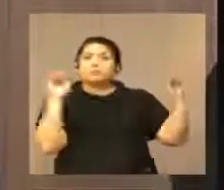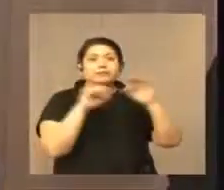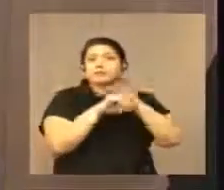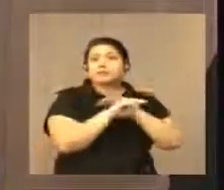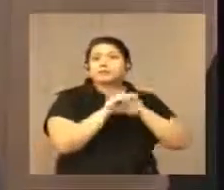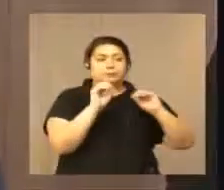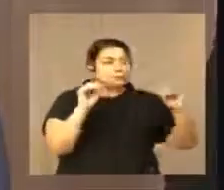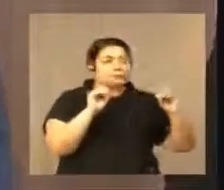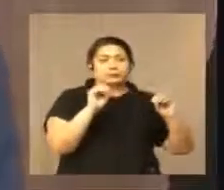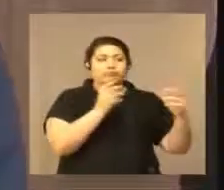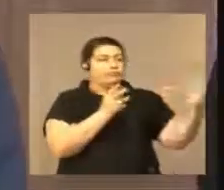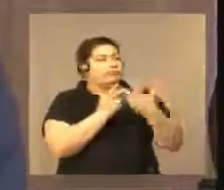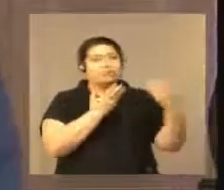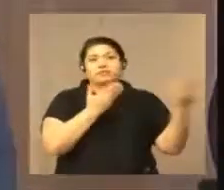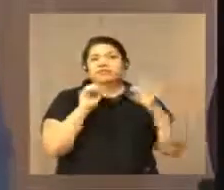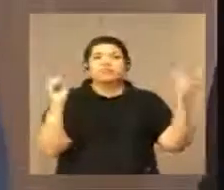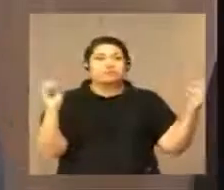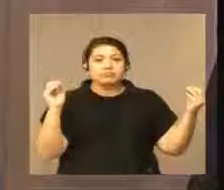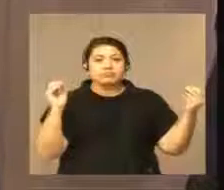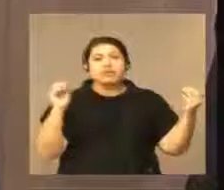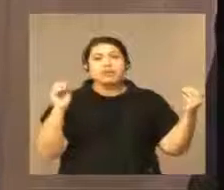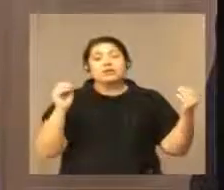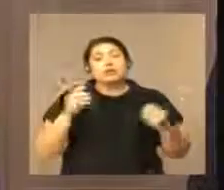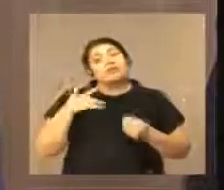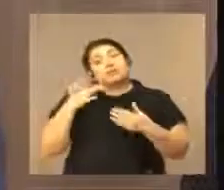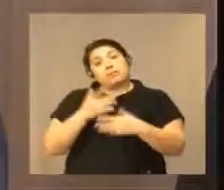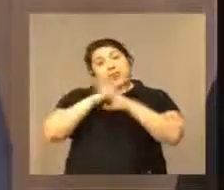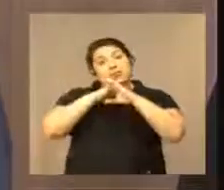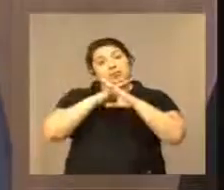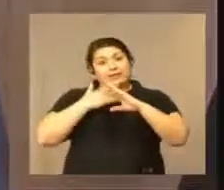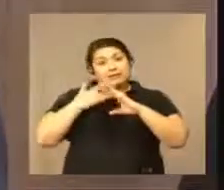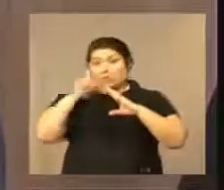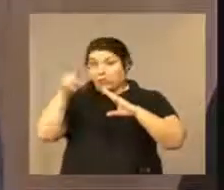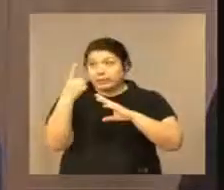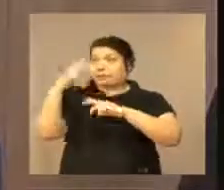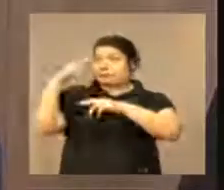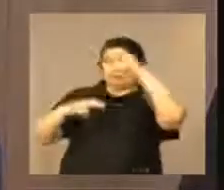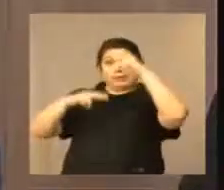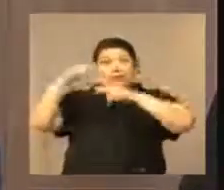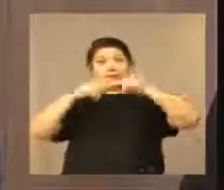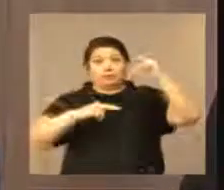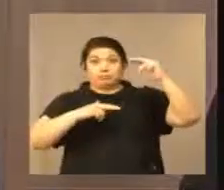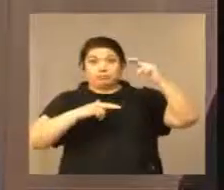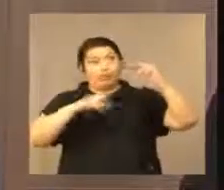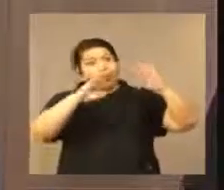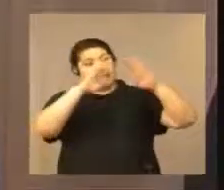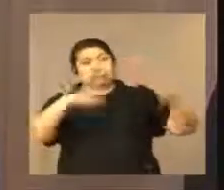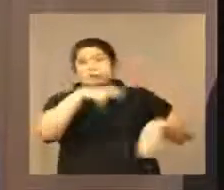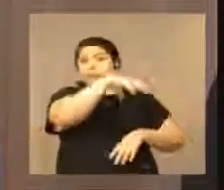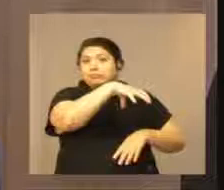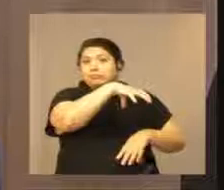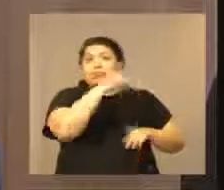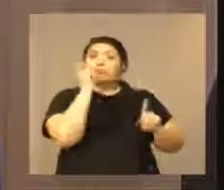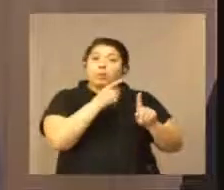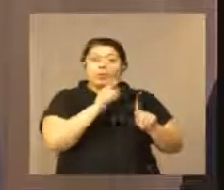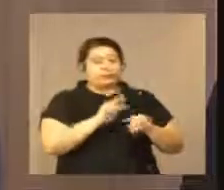So I believe that a lot of these barriers are not only structural, not only having to do with a set of